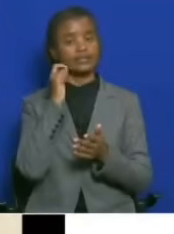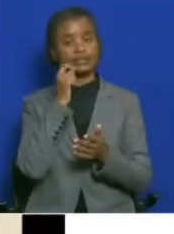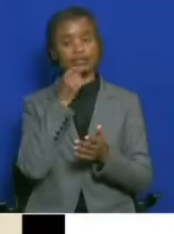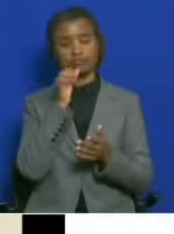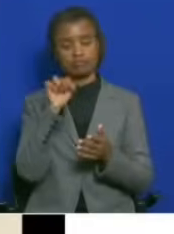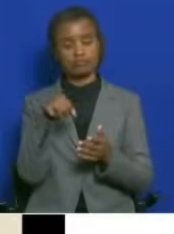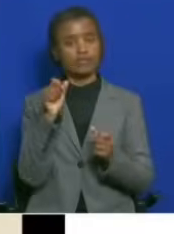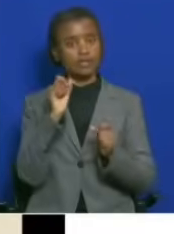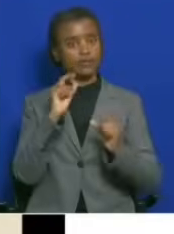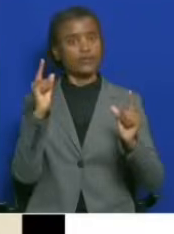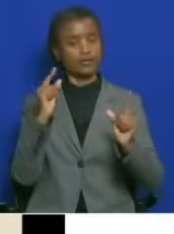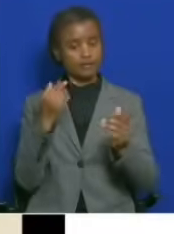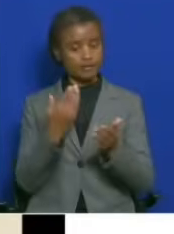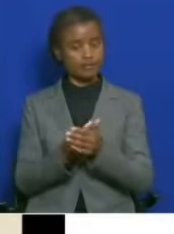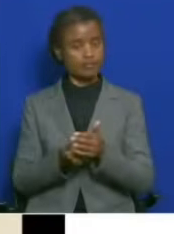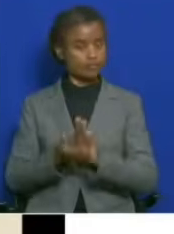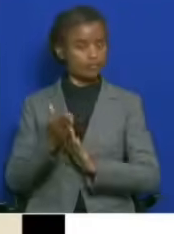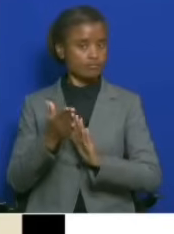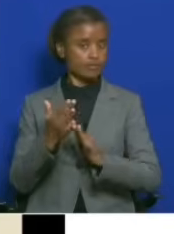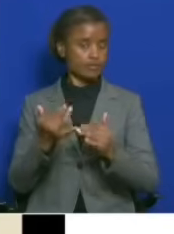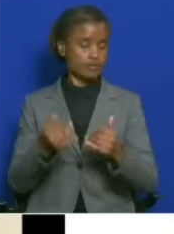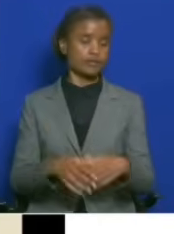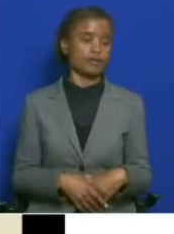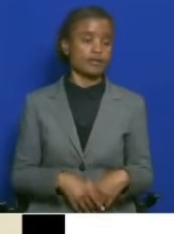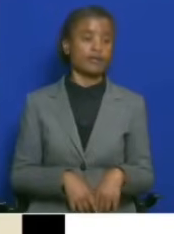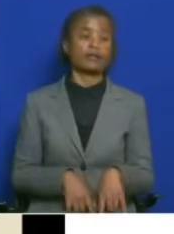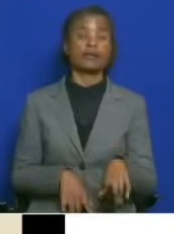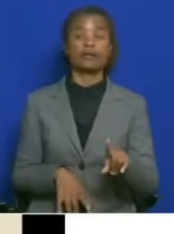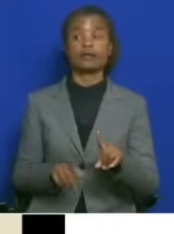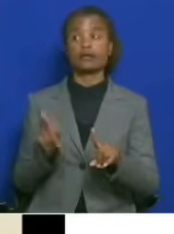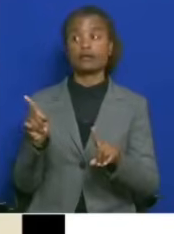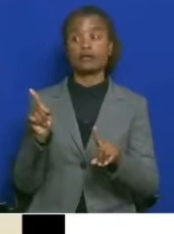And General Khan responds, "Excellent."